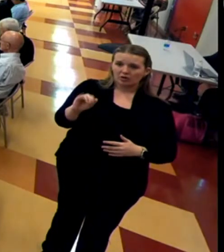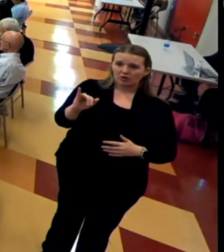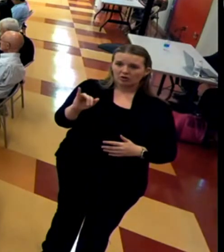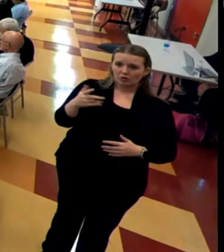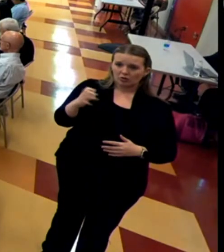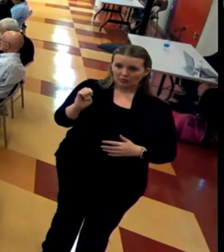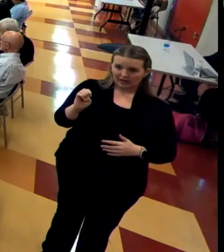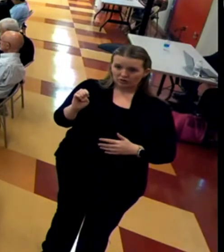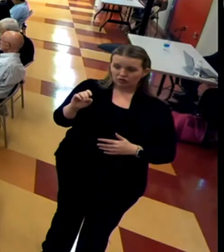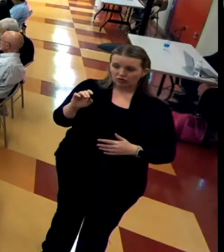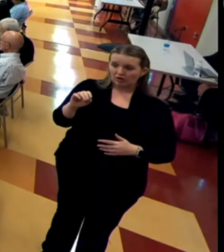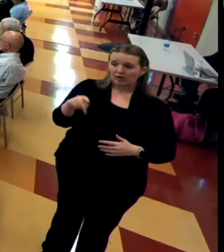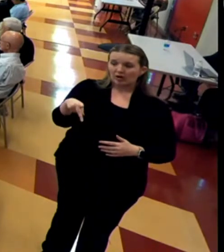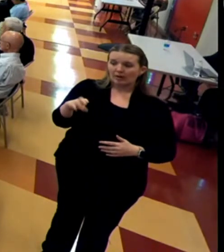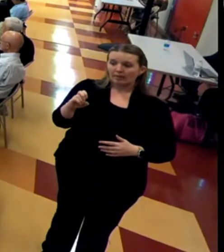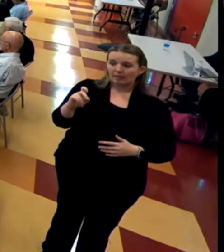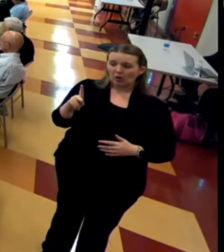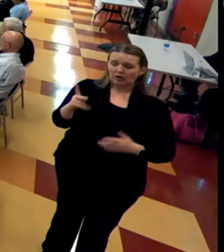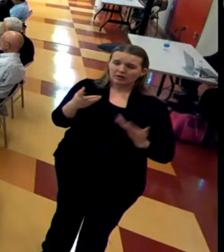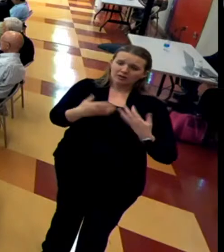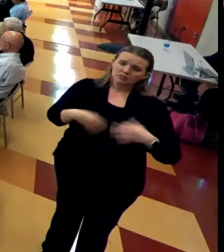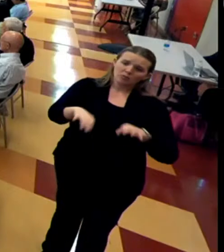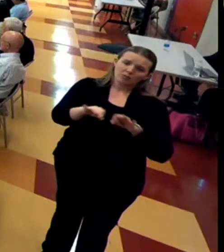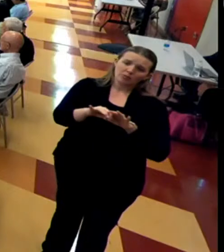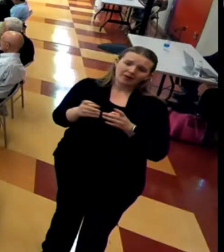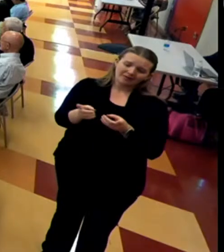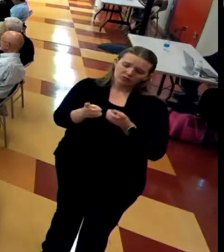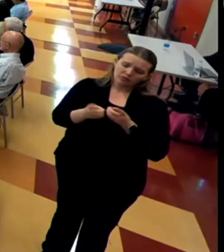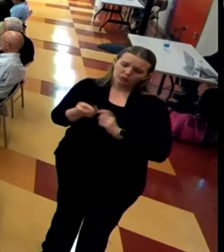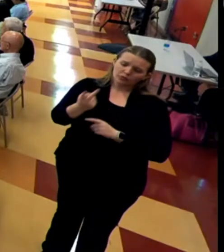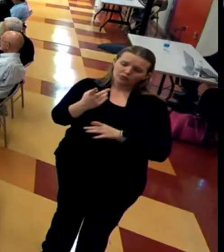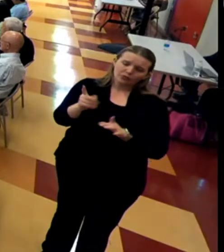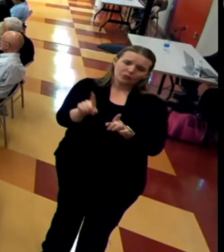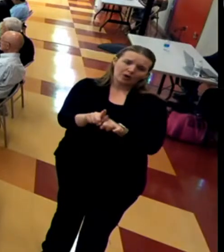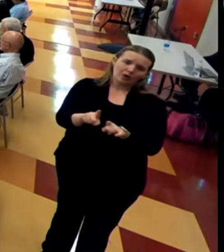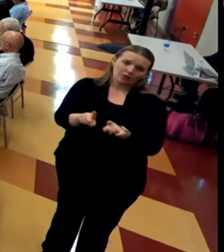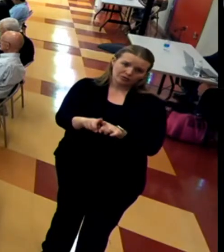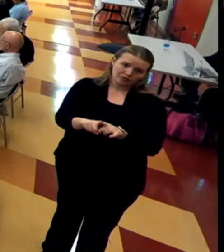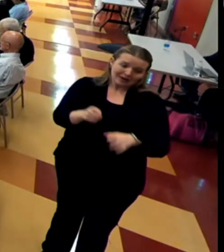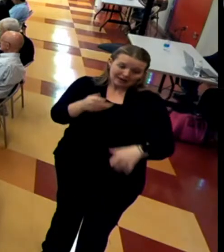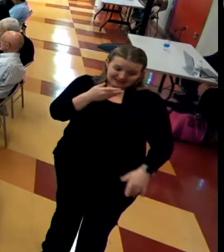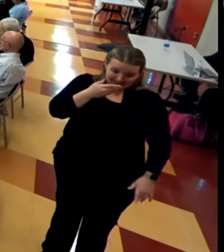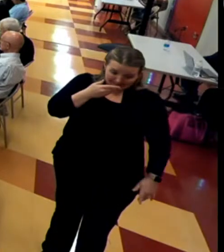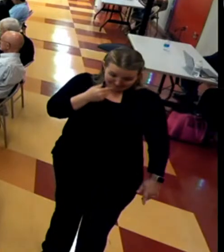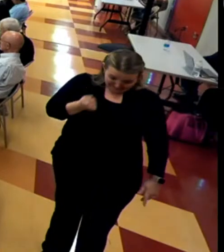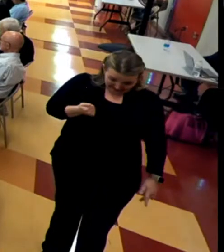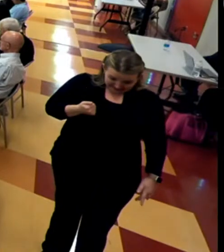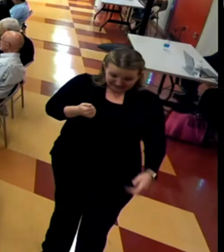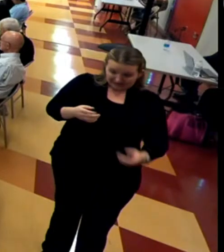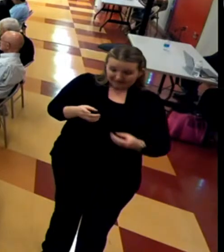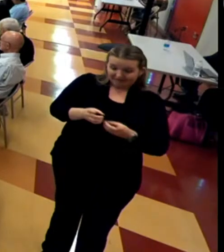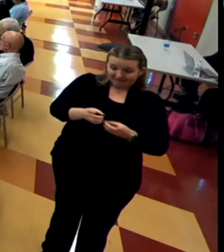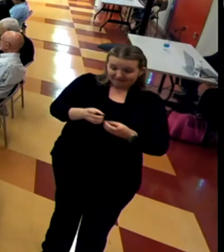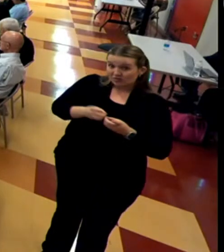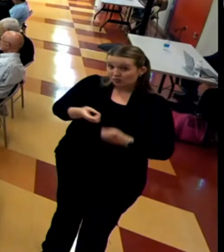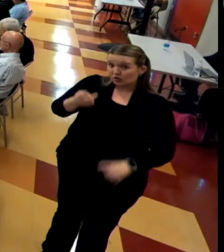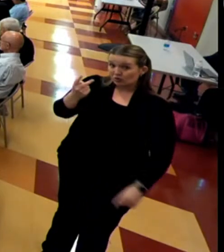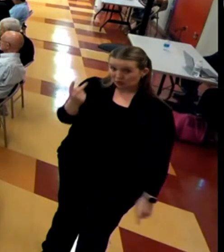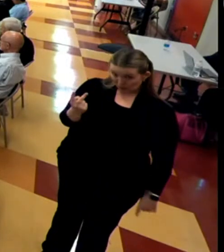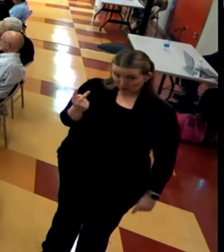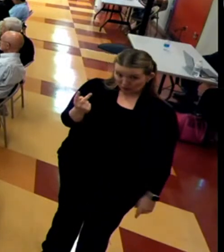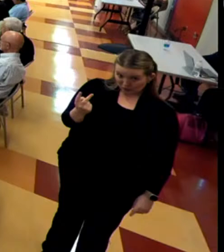essential also to District 2. And I think it is in the best interest of District 2